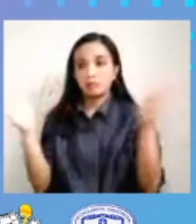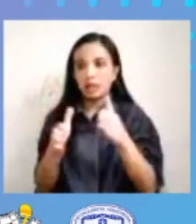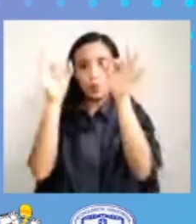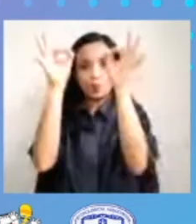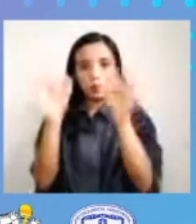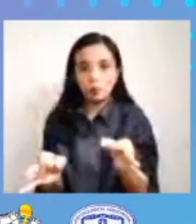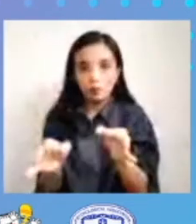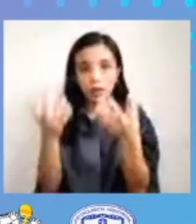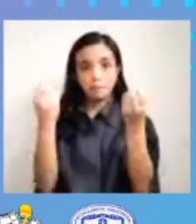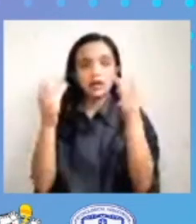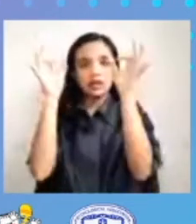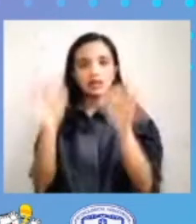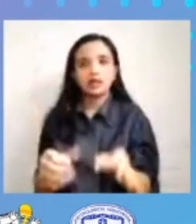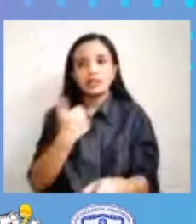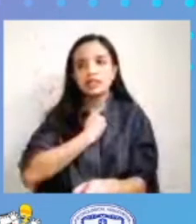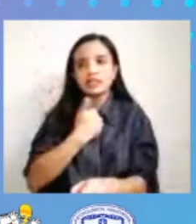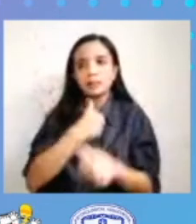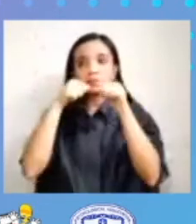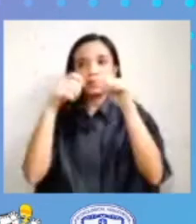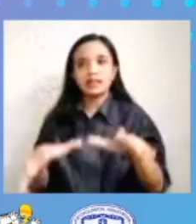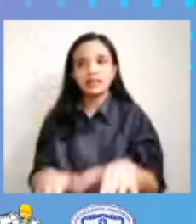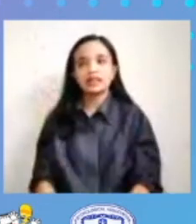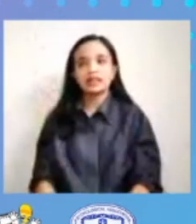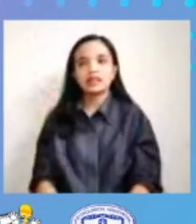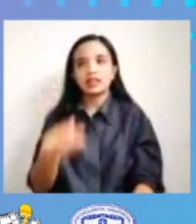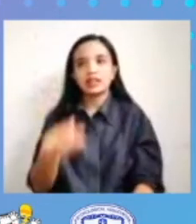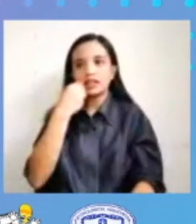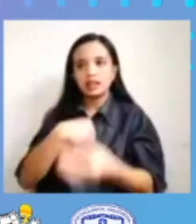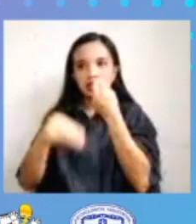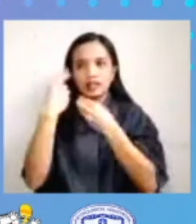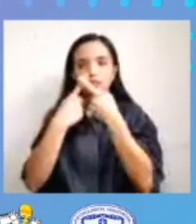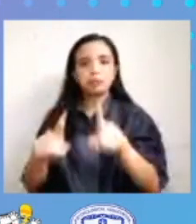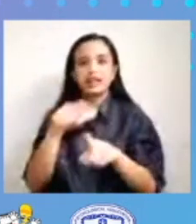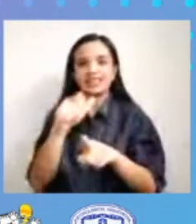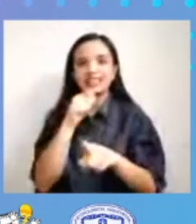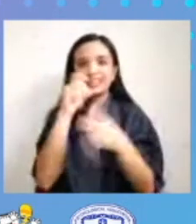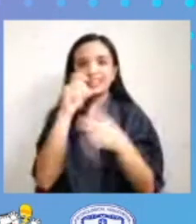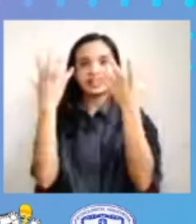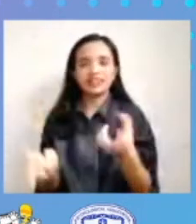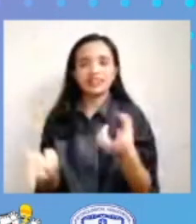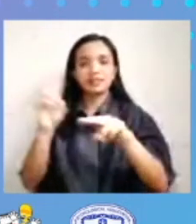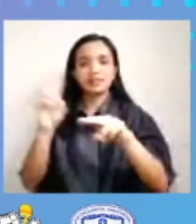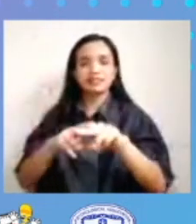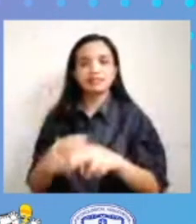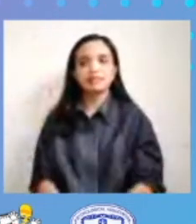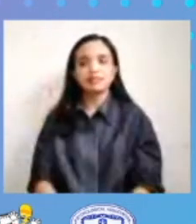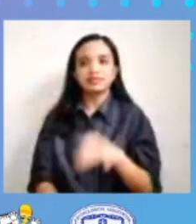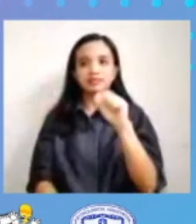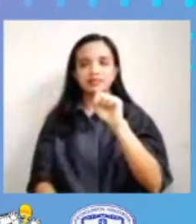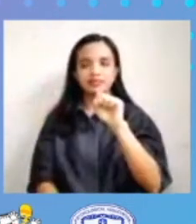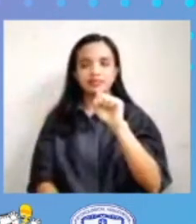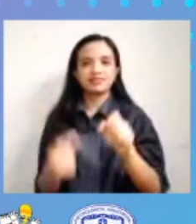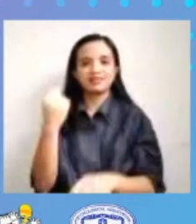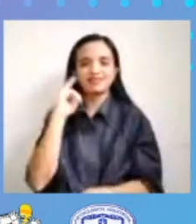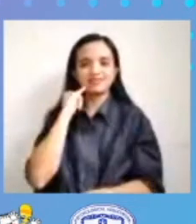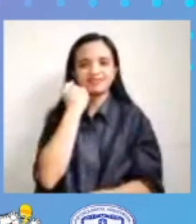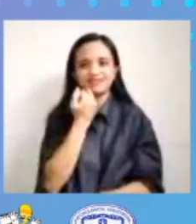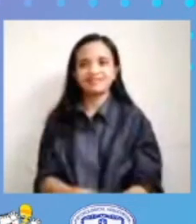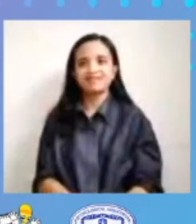is may mga online calculators po. Yeah. That's something that we do. Online calculators, you may just go online.